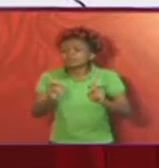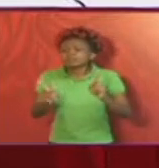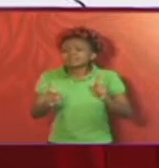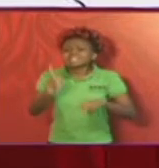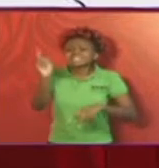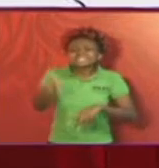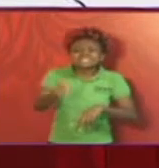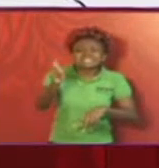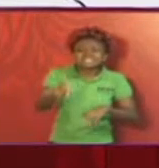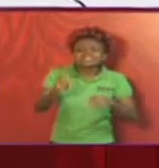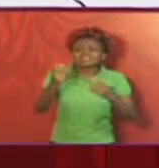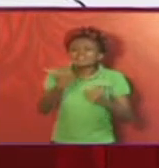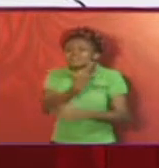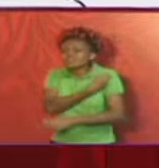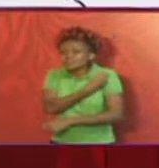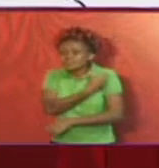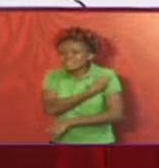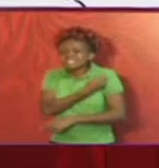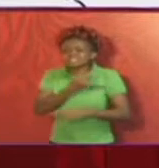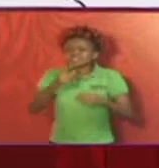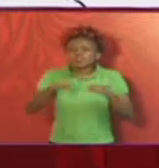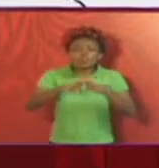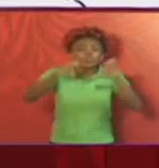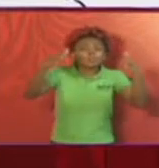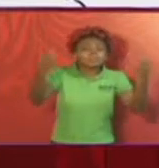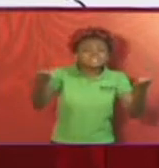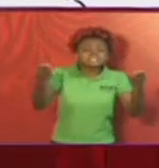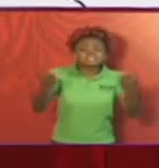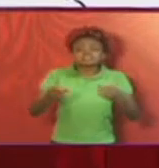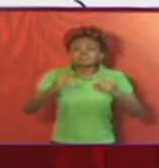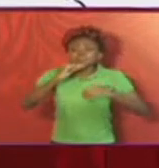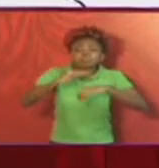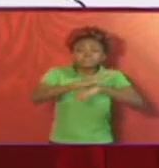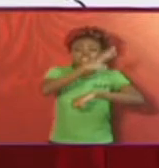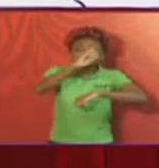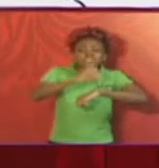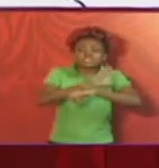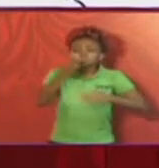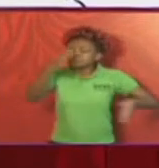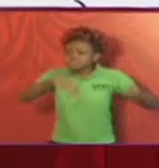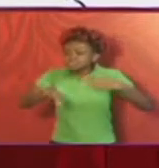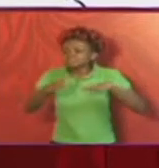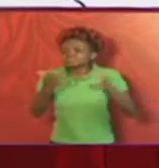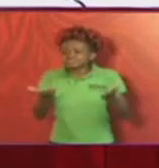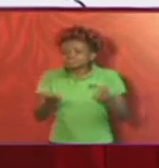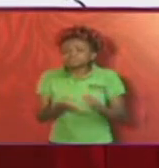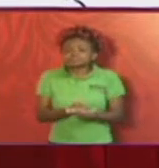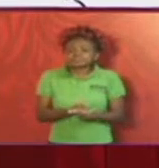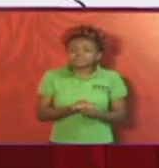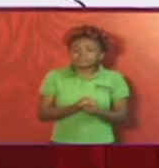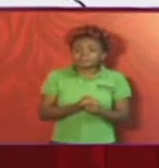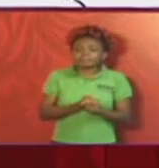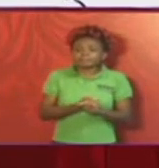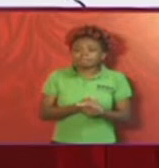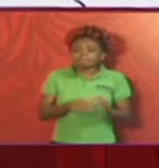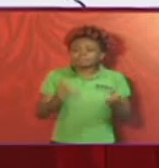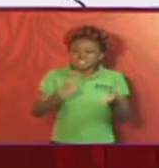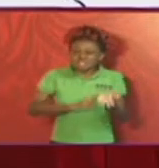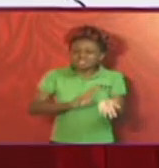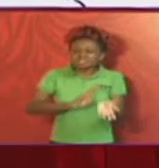And secondly, we've heard reports from nurses at both the Cuba and Point Fortin facilities where they have seen that they